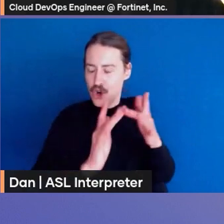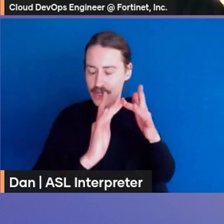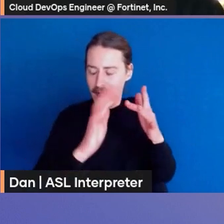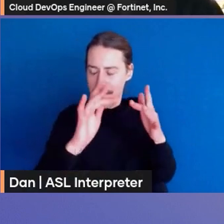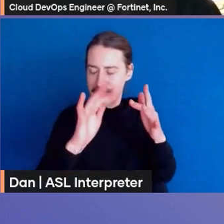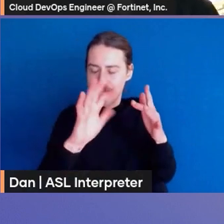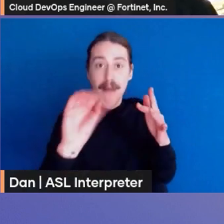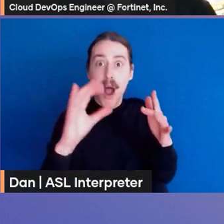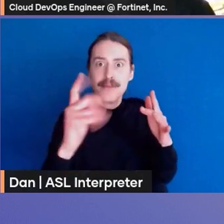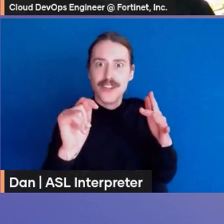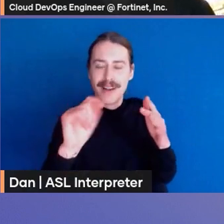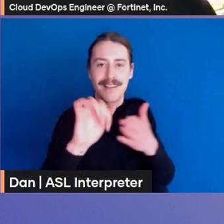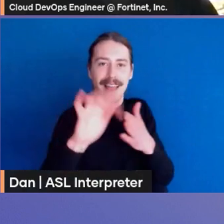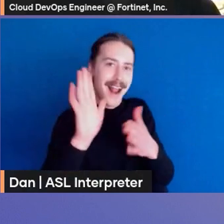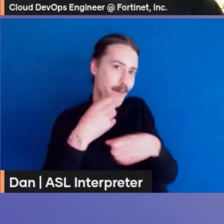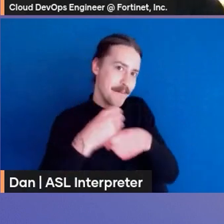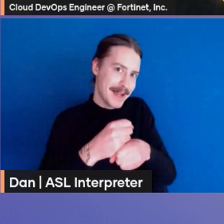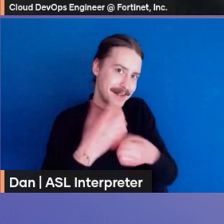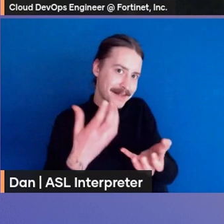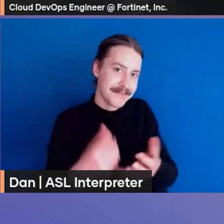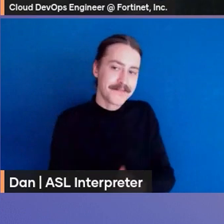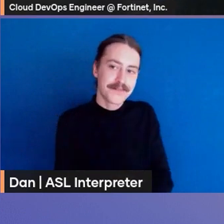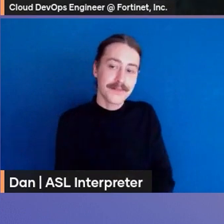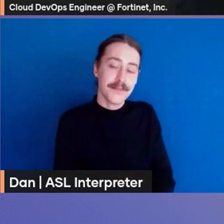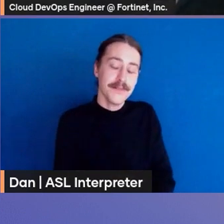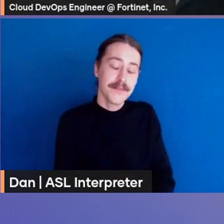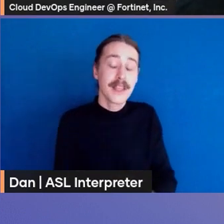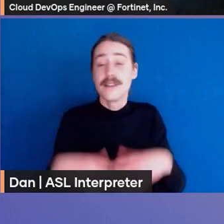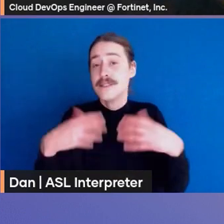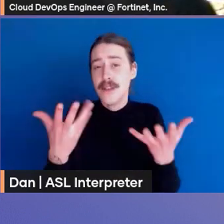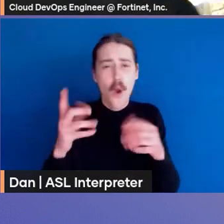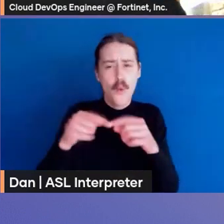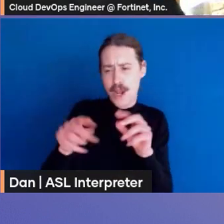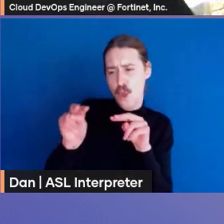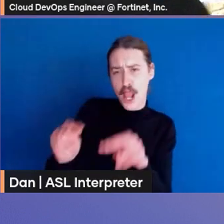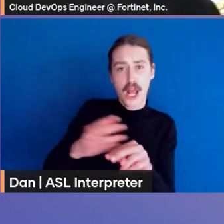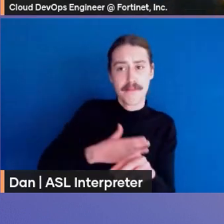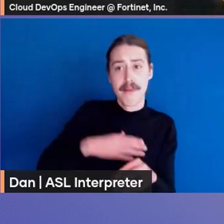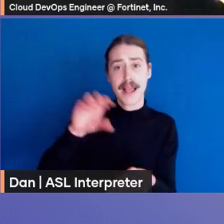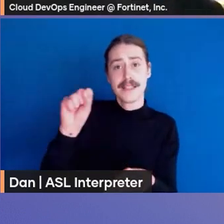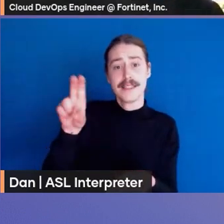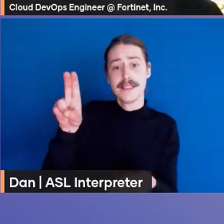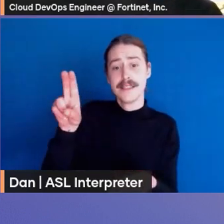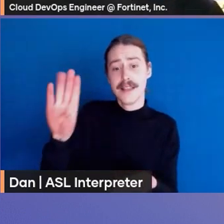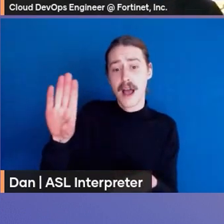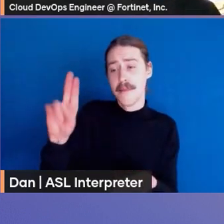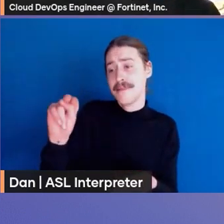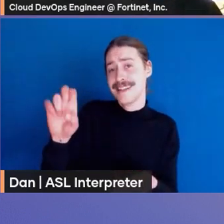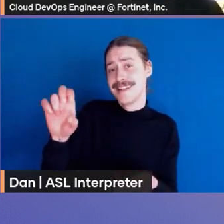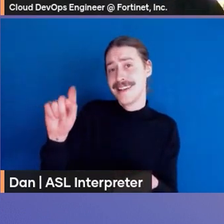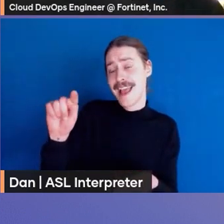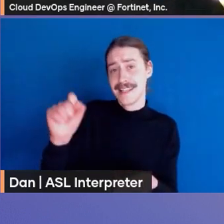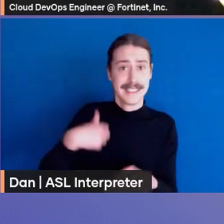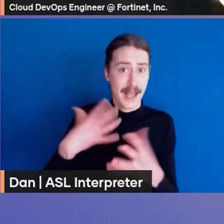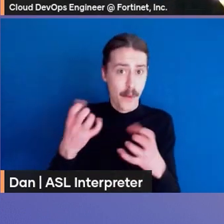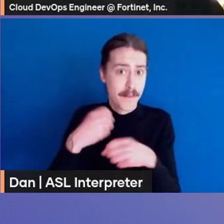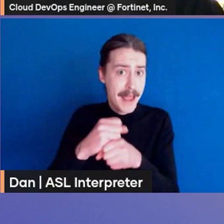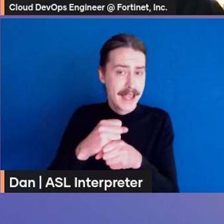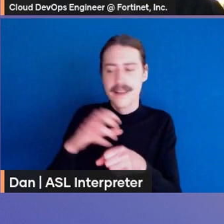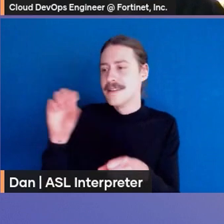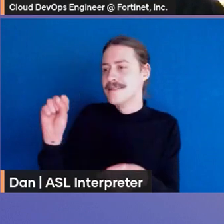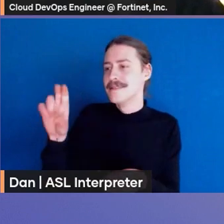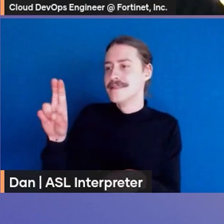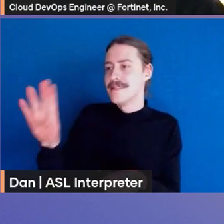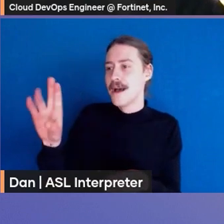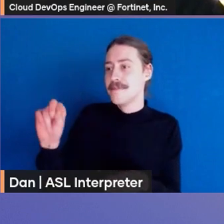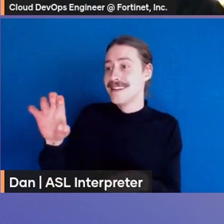object that I'm going to be creating. So when you look at the subnets that I want to create, so subnet 0 is using